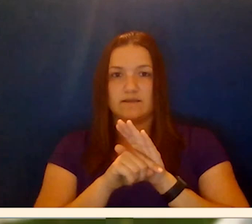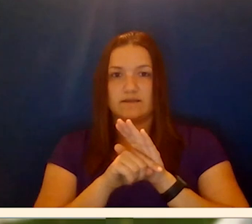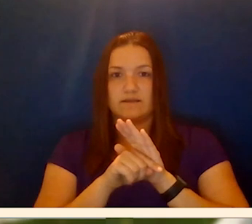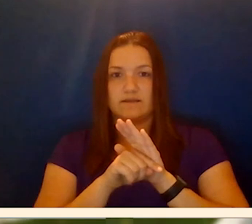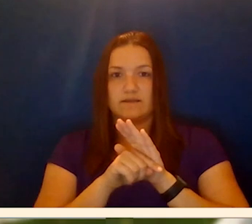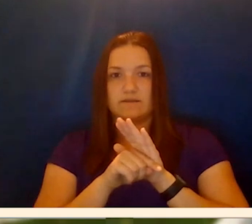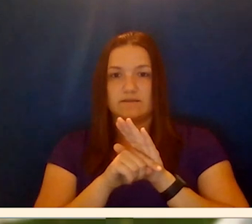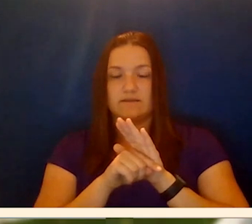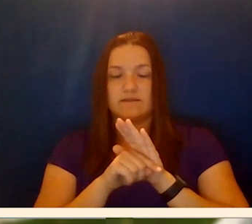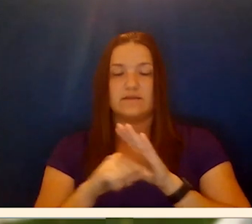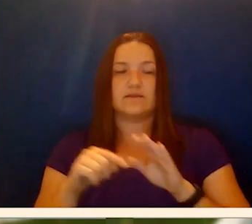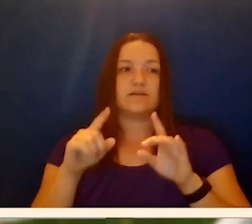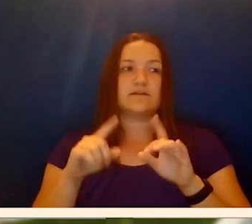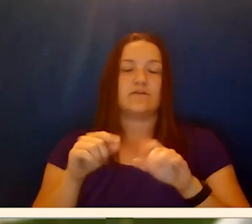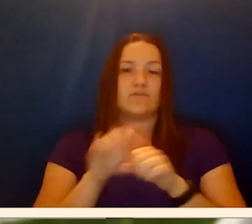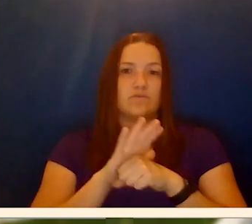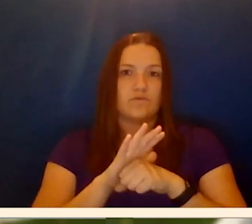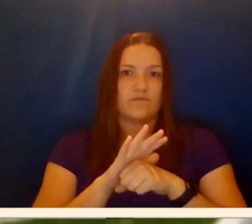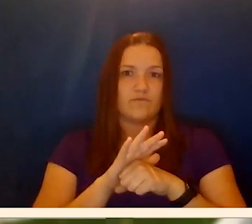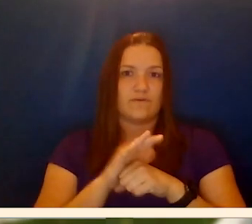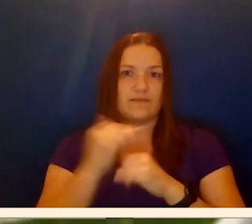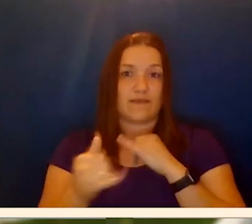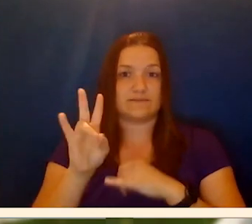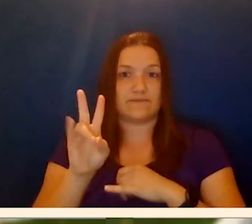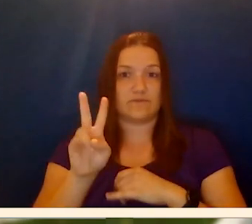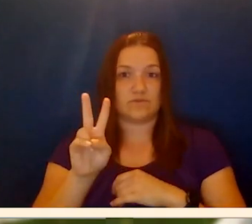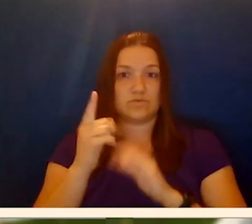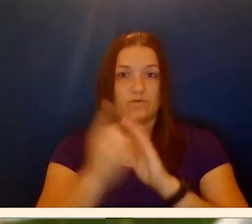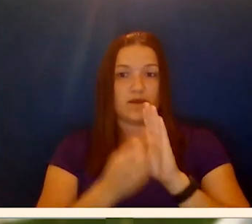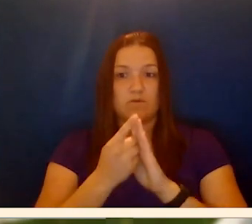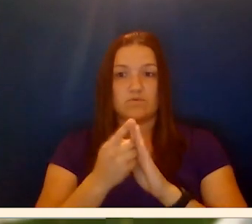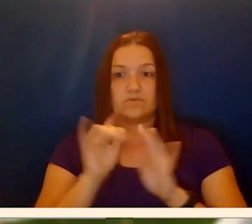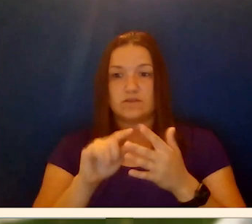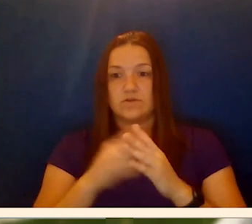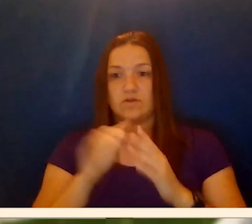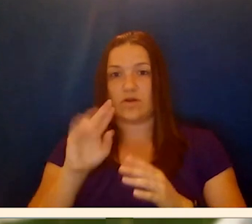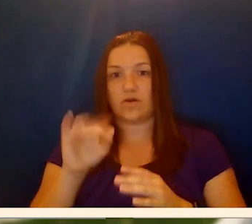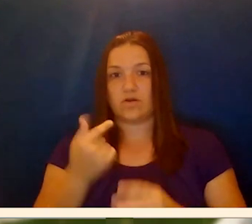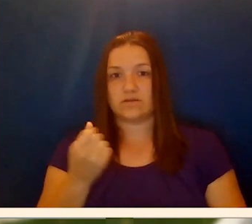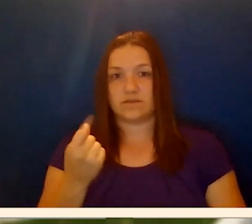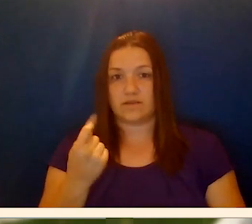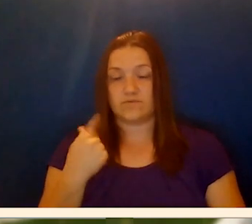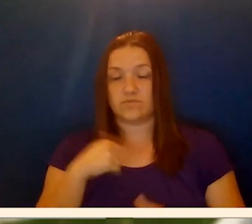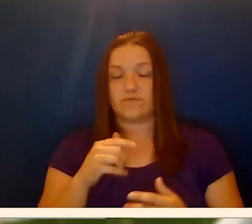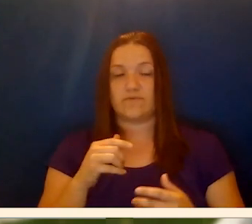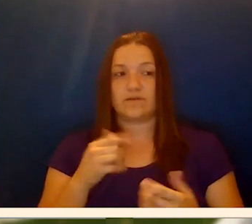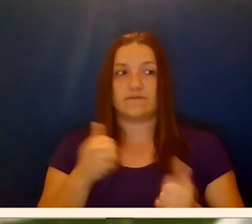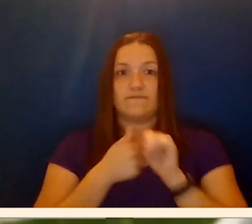on August 11th. So we've been having to comply with that since that date. But on Monday,